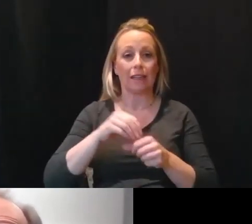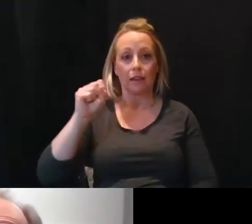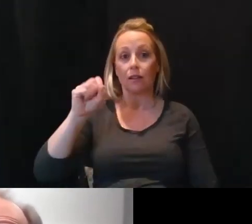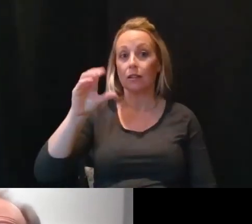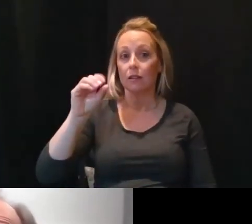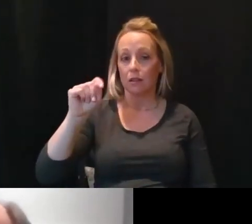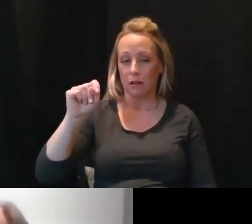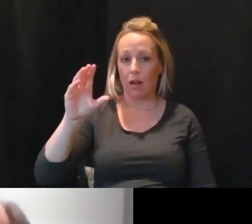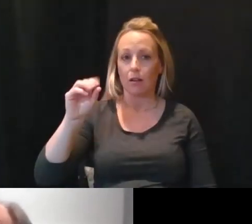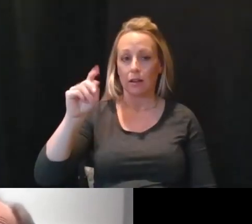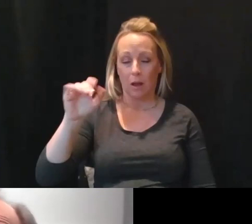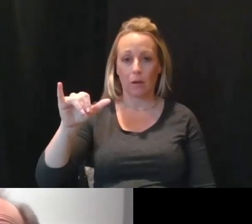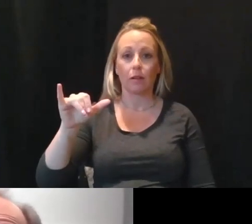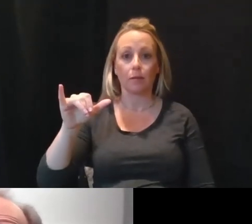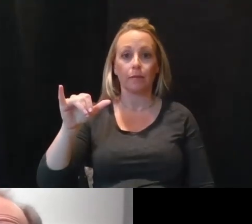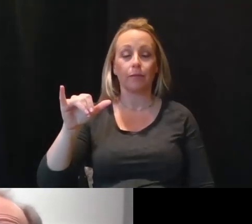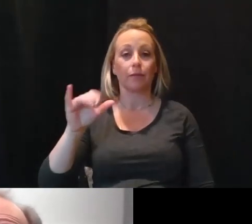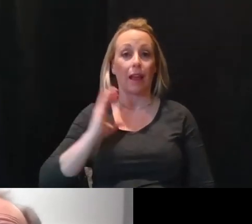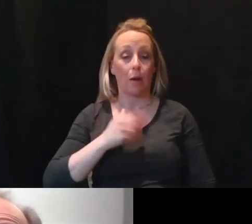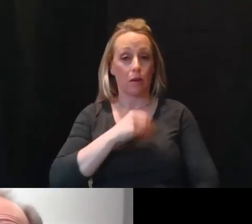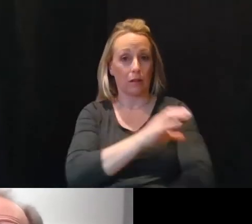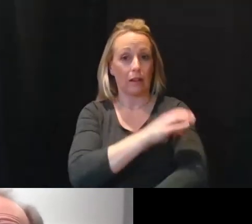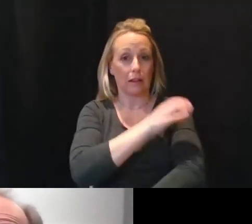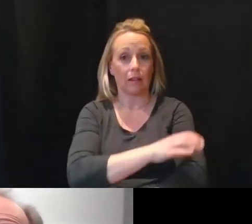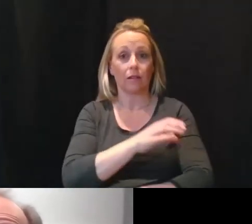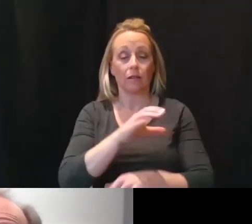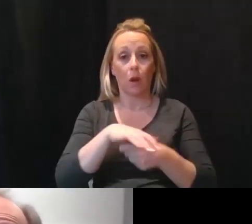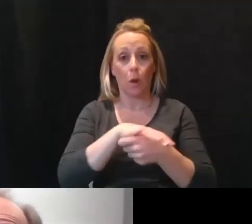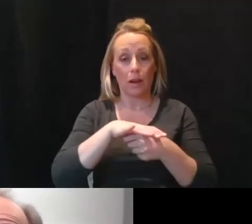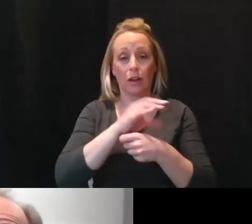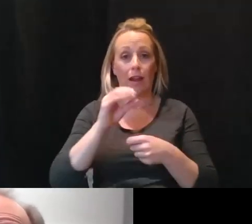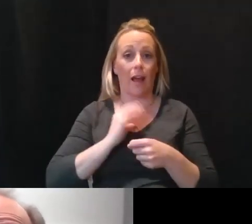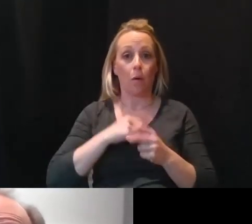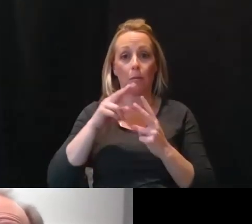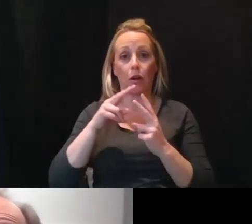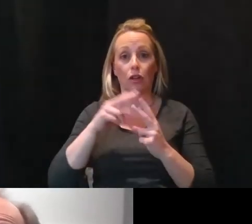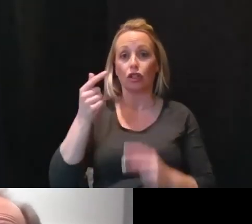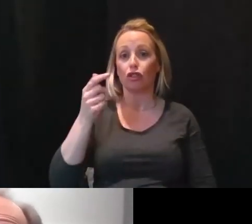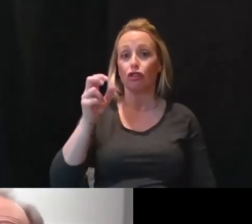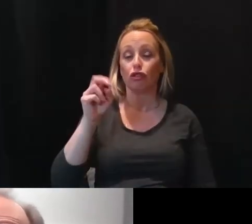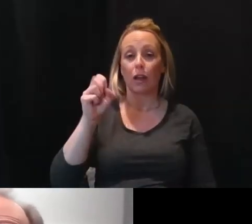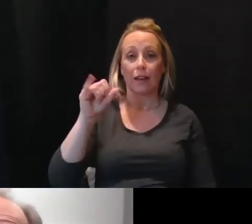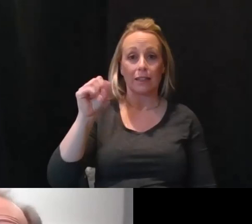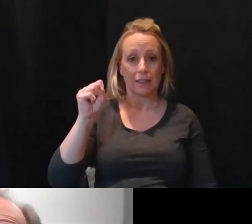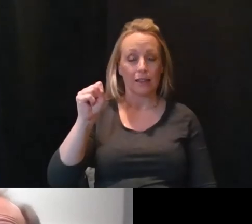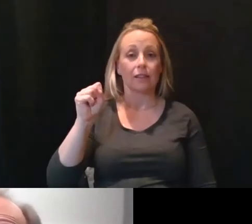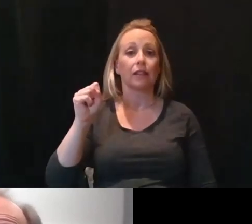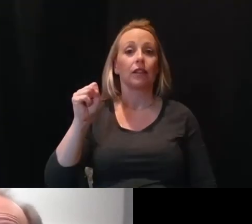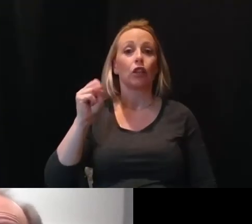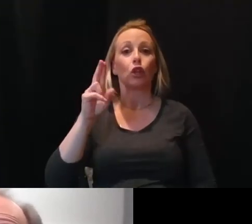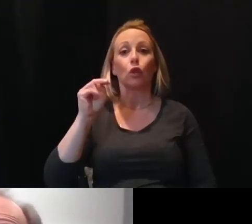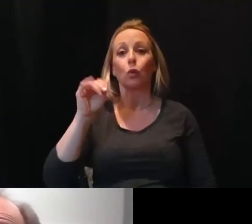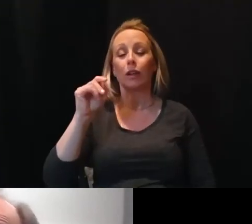County Health Department at our clinic location and our partners, Genesis, Unity Point Health Trinity, and